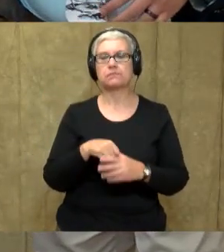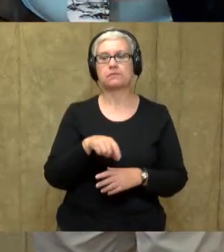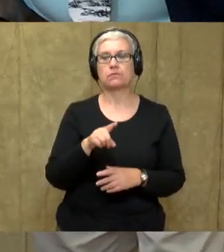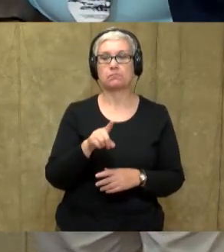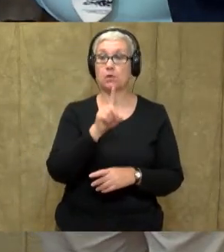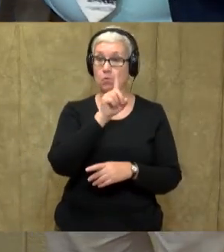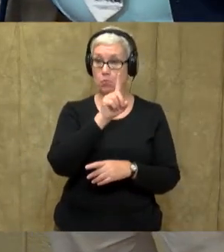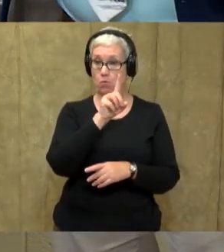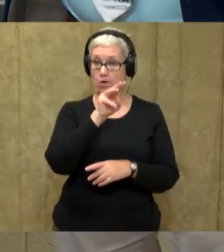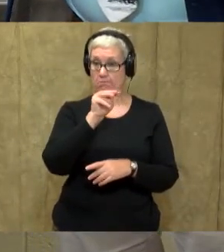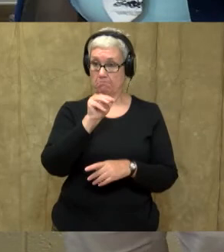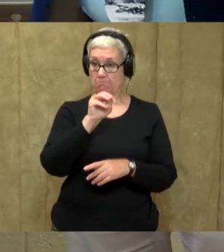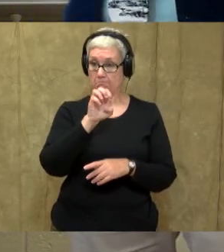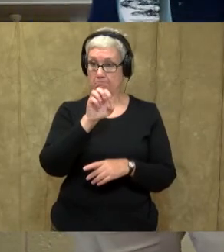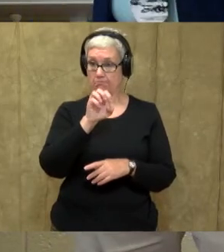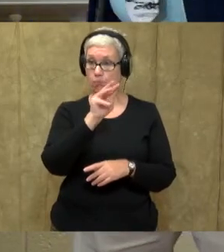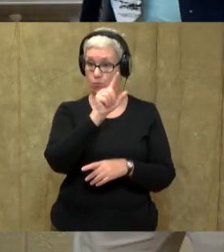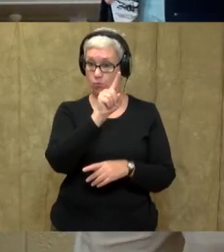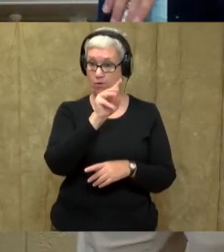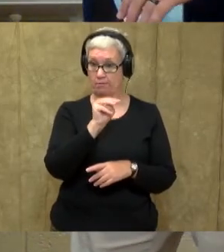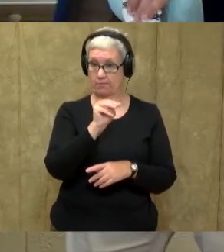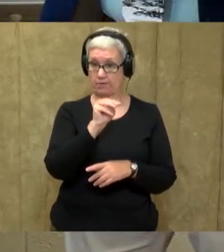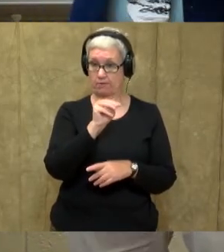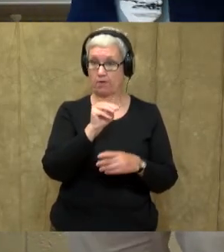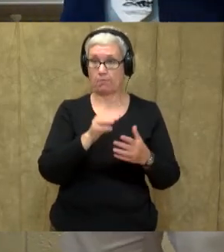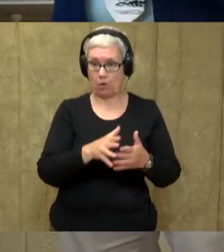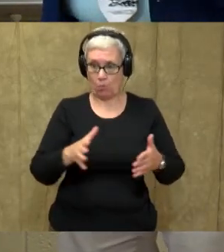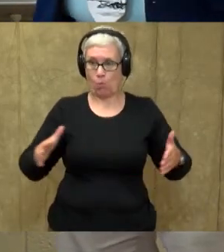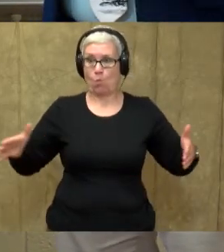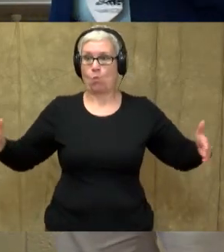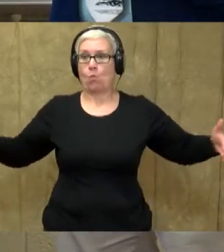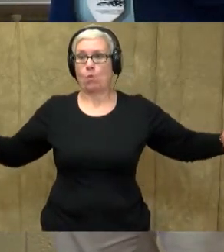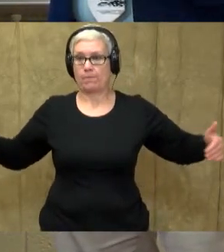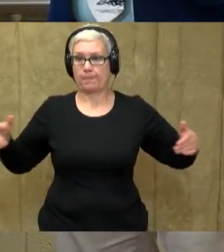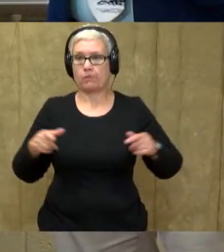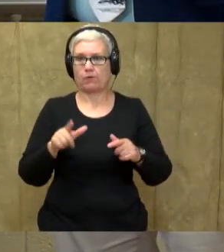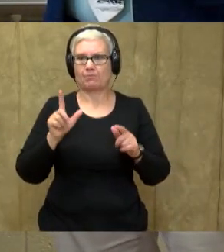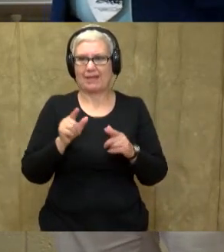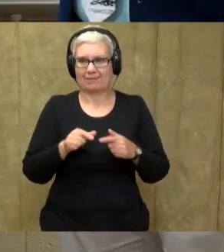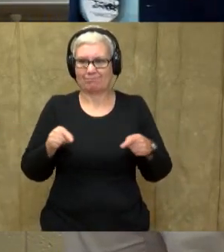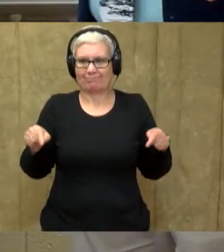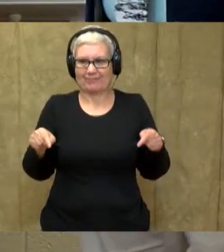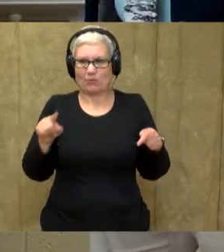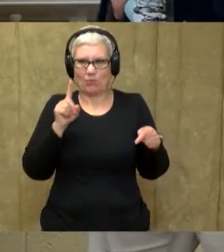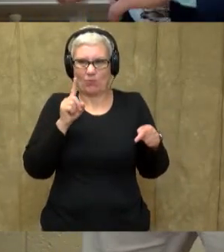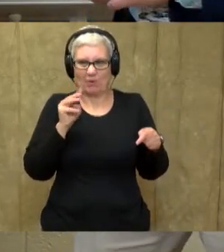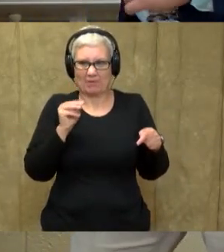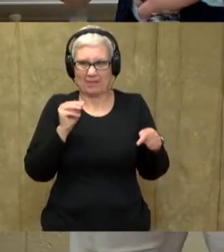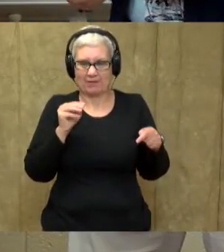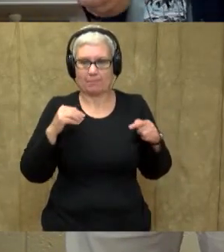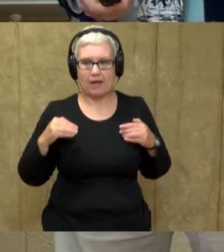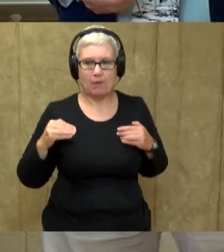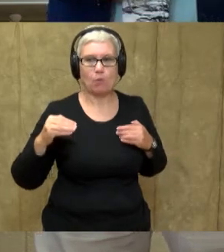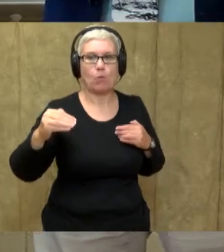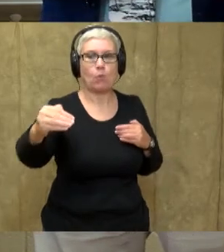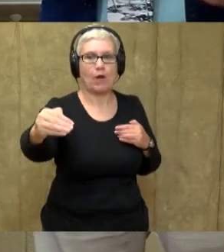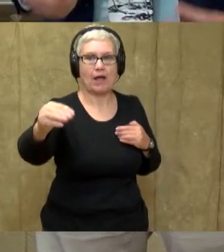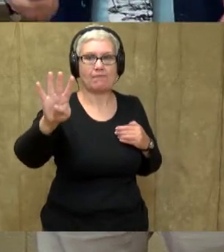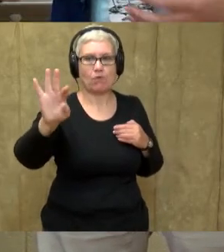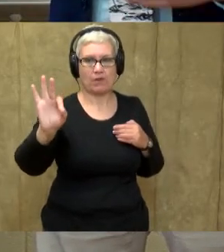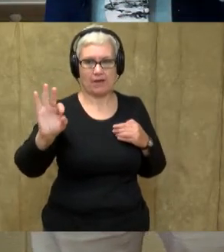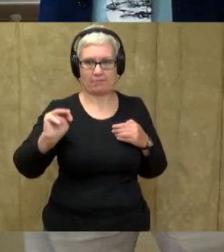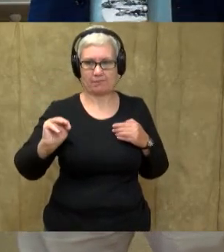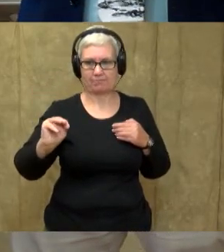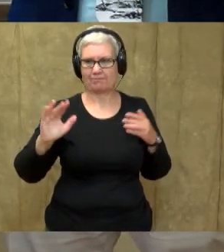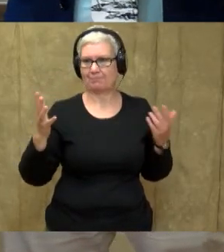a length of 1 meter, and then I'm gonna make it super wide, and I'm gonna go 49 meters wide. But that only gives them 49 square meters